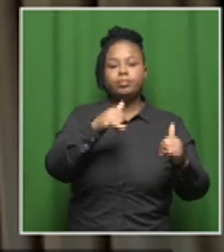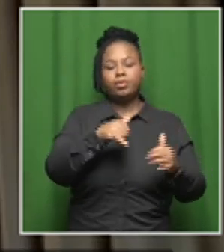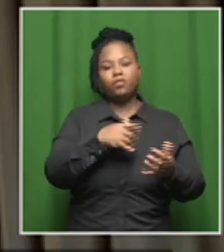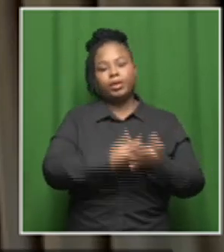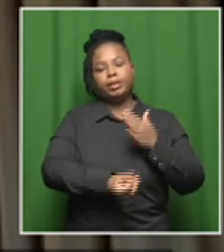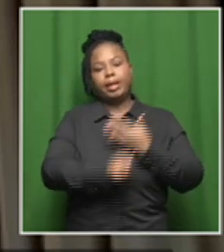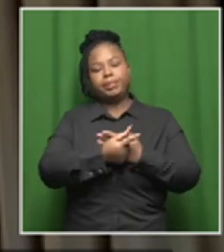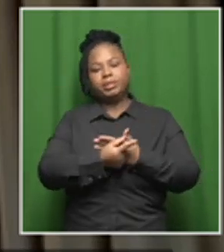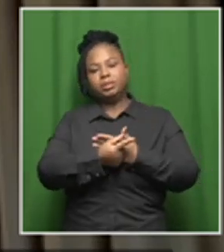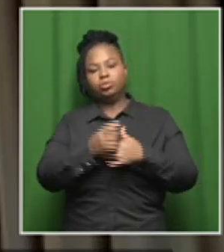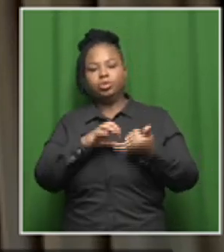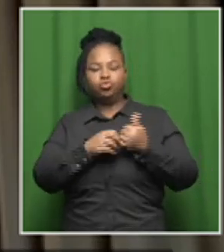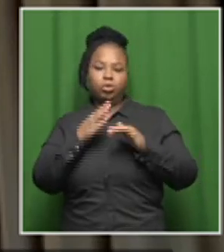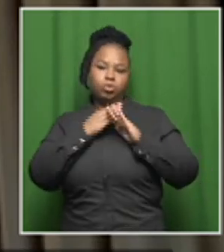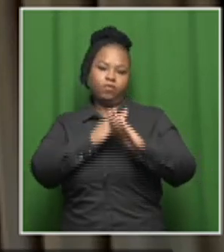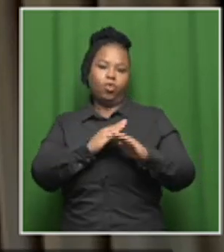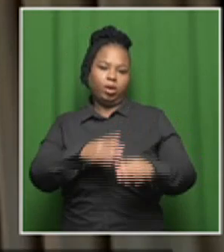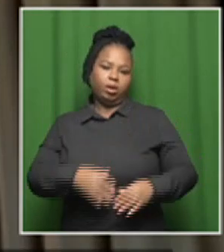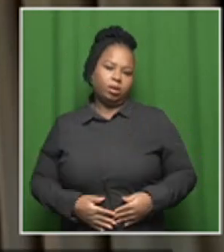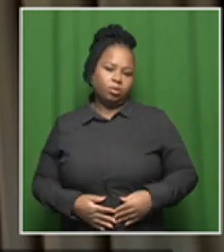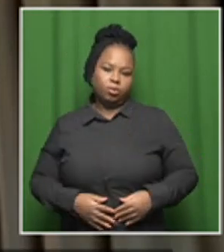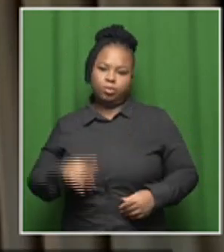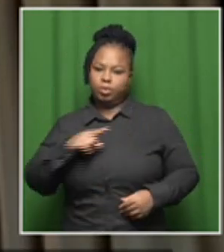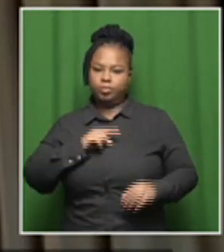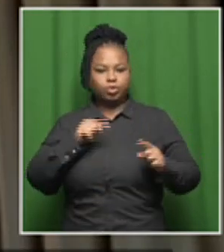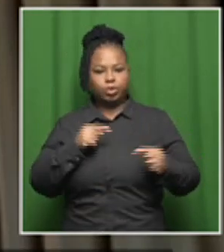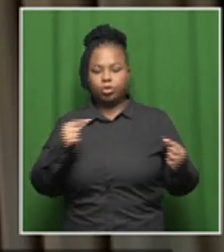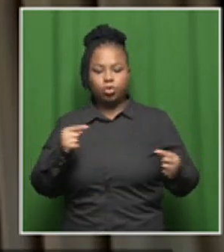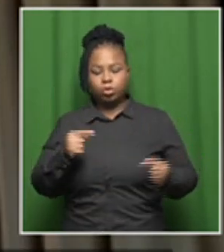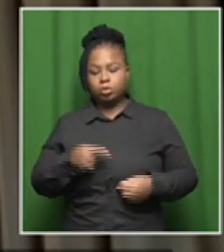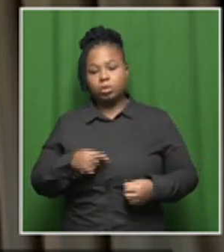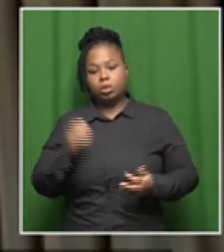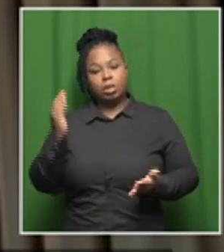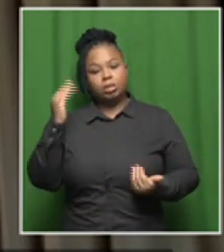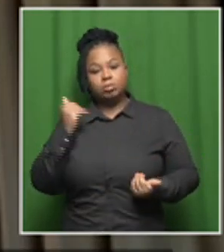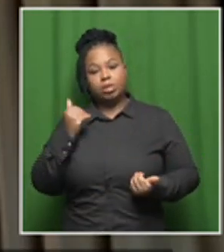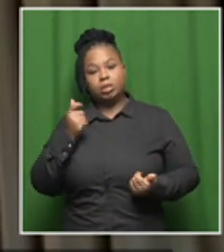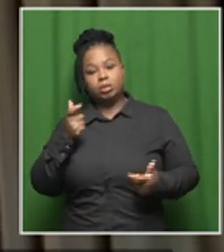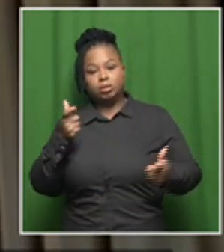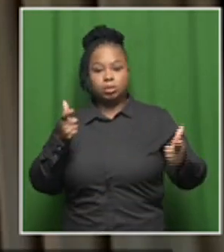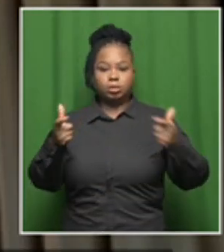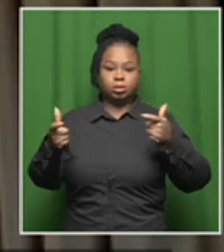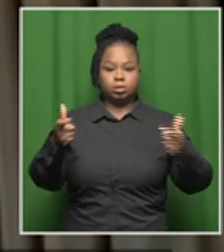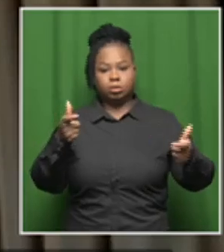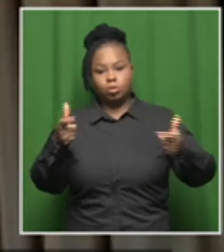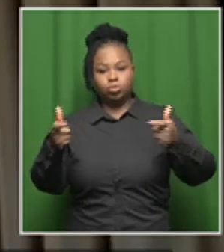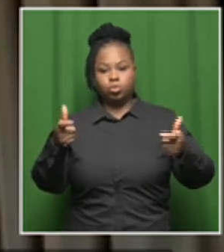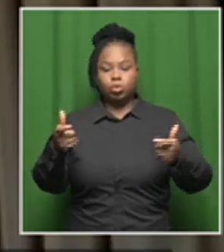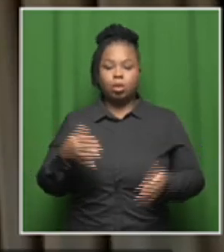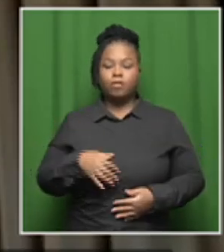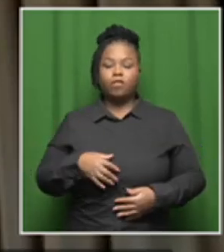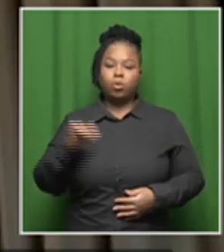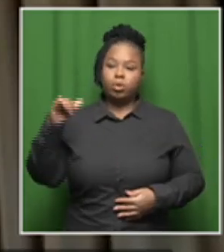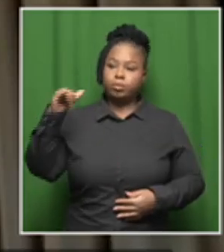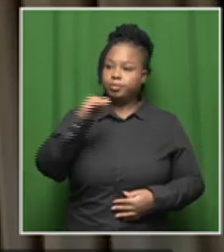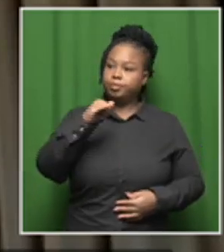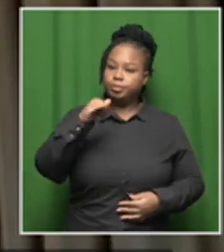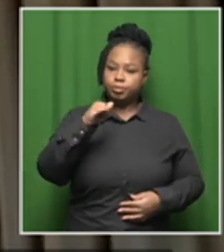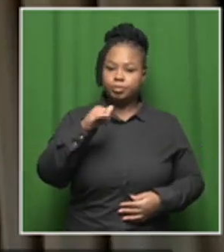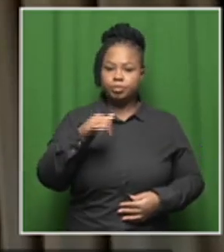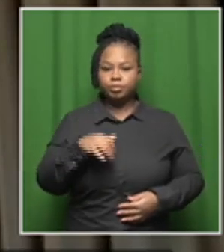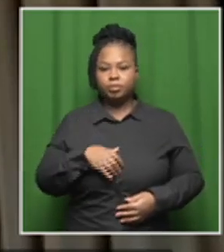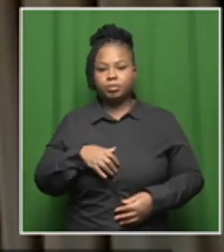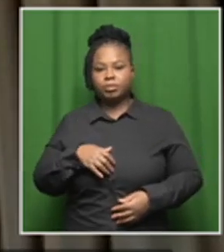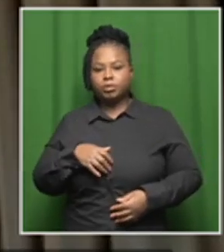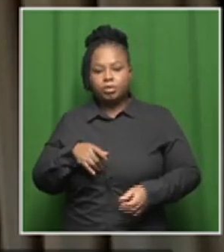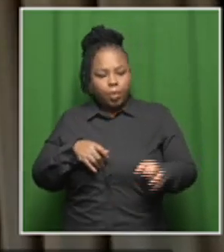be able to avoid them, because you can't expect the pilot who's, you know, obviously got his hands full or is busy having to see and avoid a